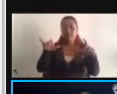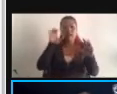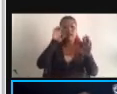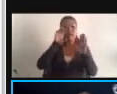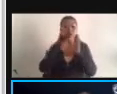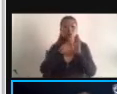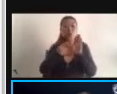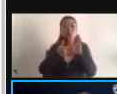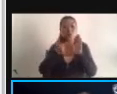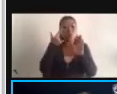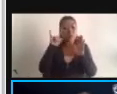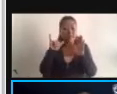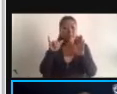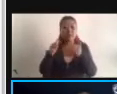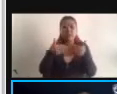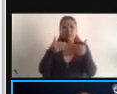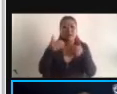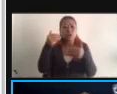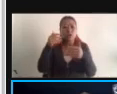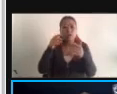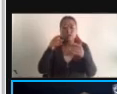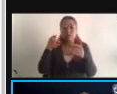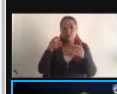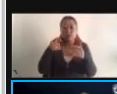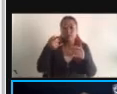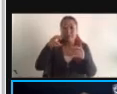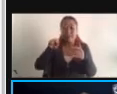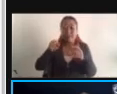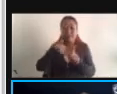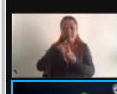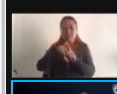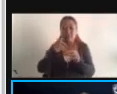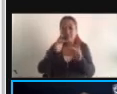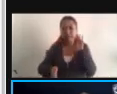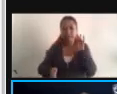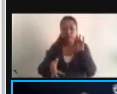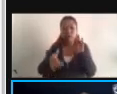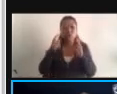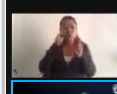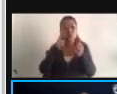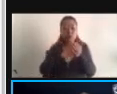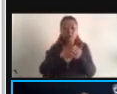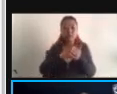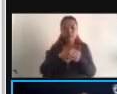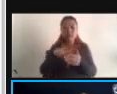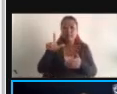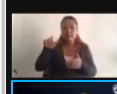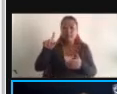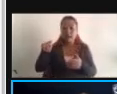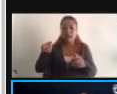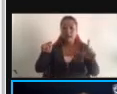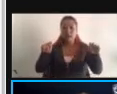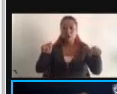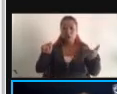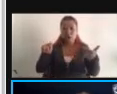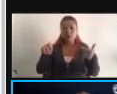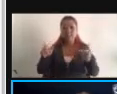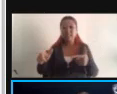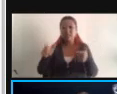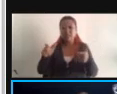GPS was disconnected. Notice that lat and long and speed and the angle